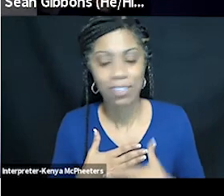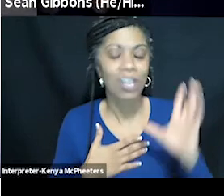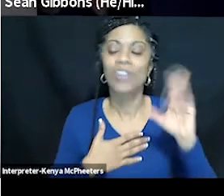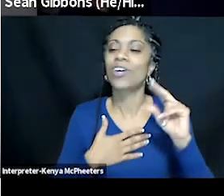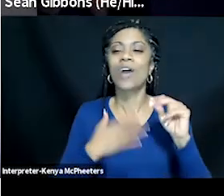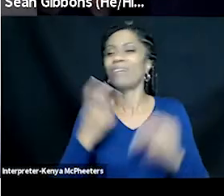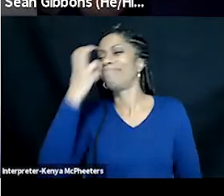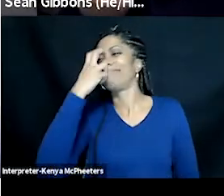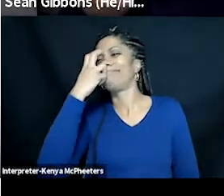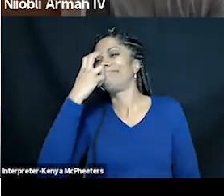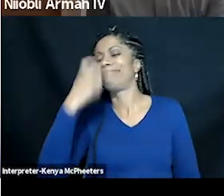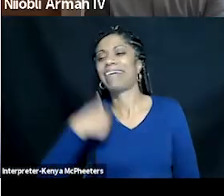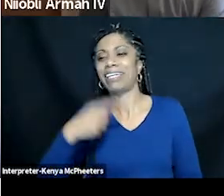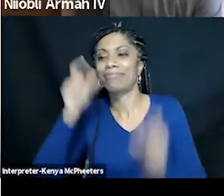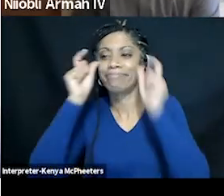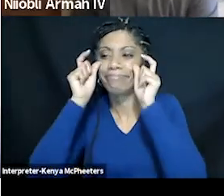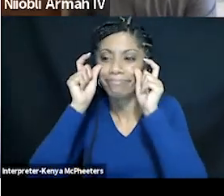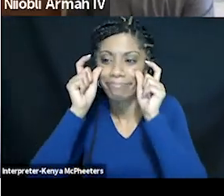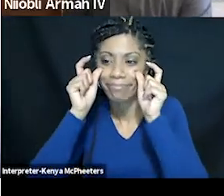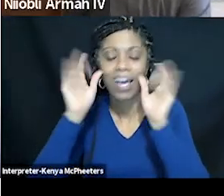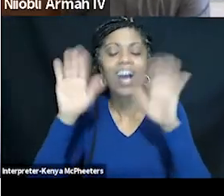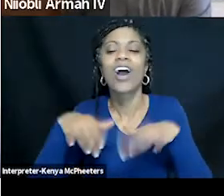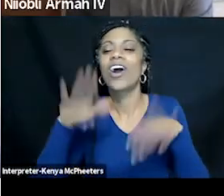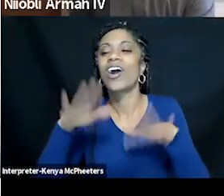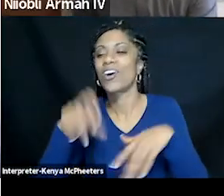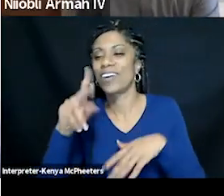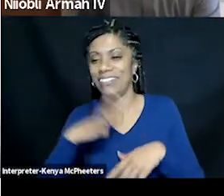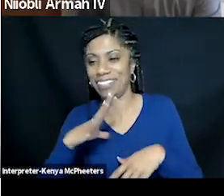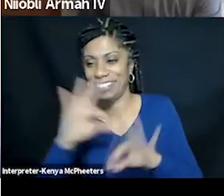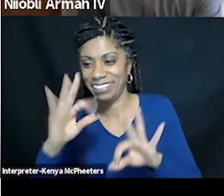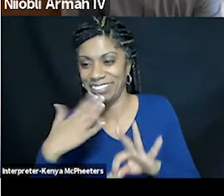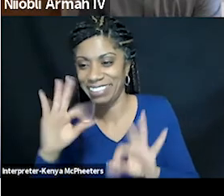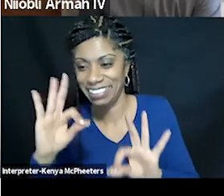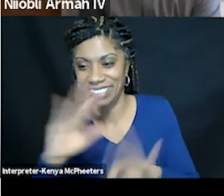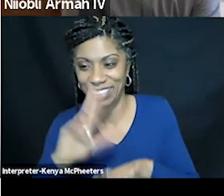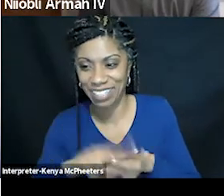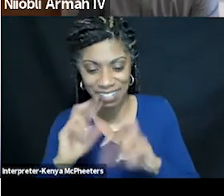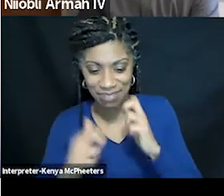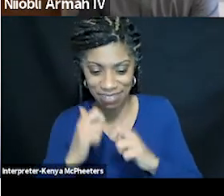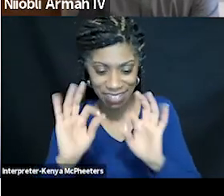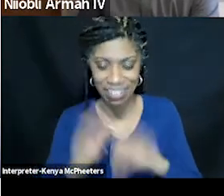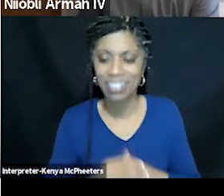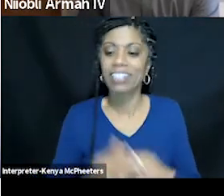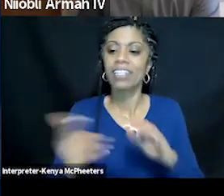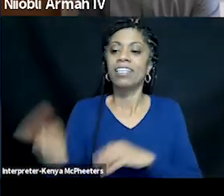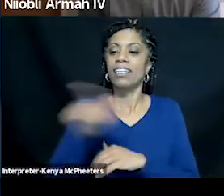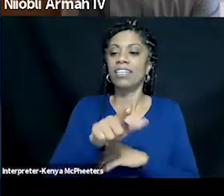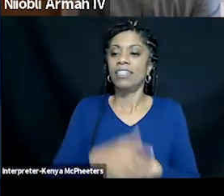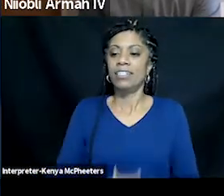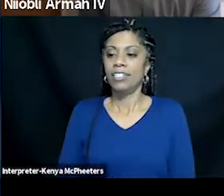got to use my specs in order to see the All comments. good. Thank you for being thoughtful. Of course. Tristan, let's go to the next